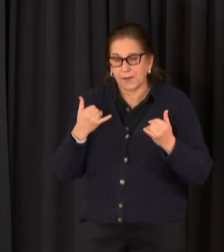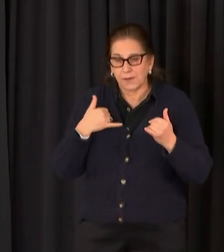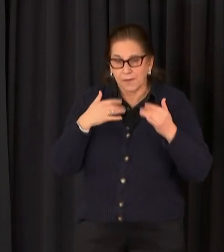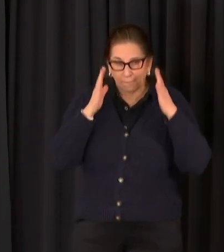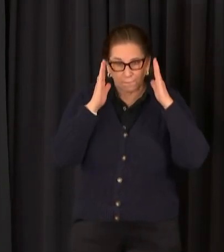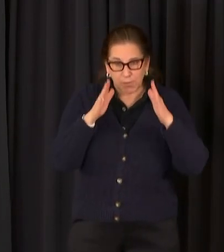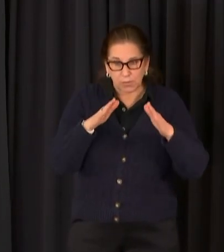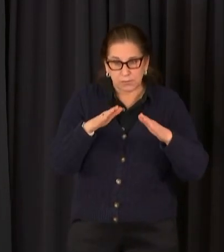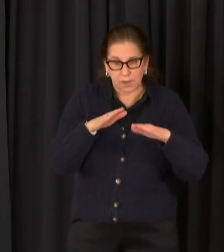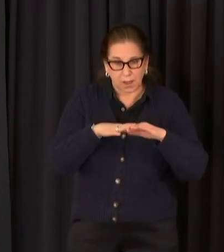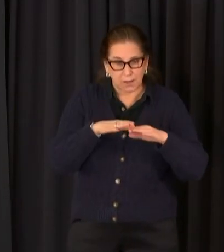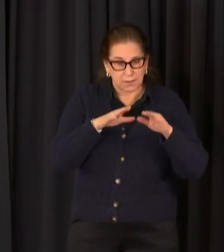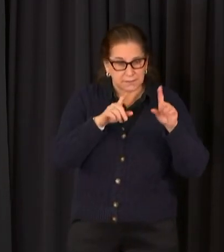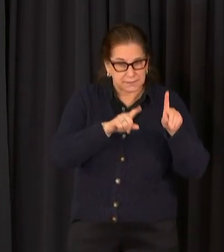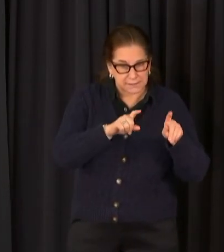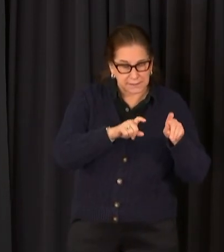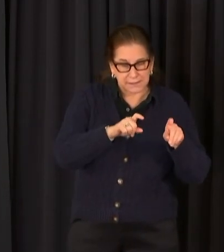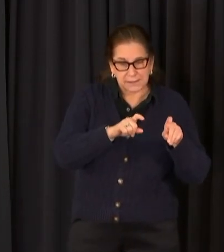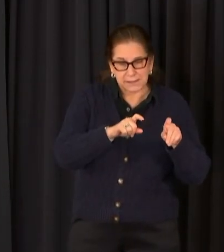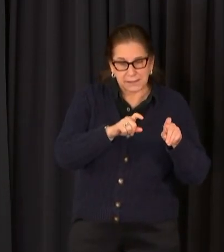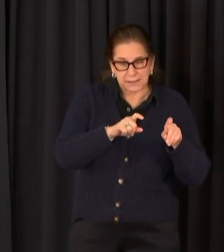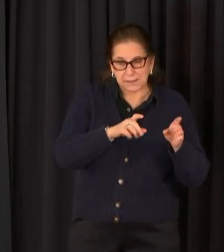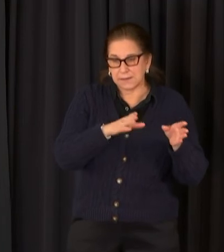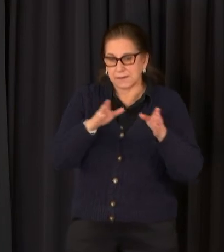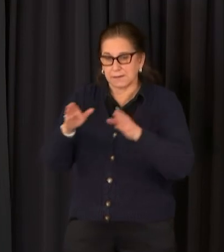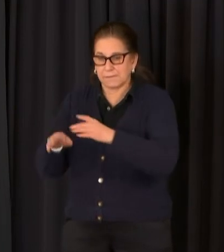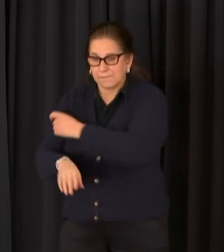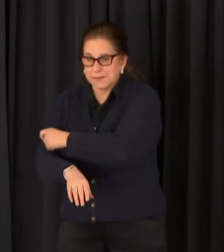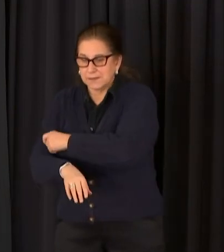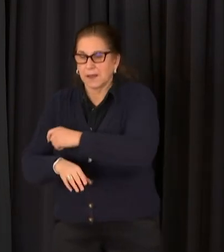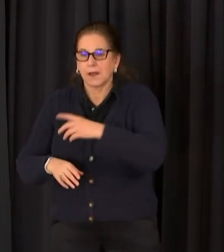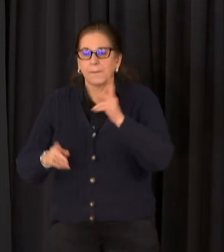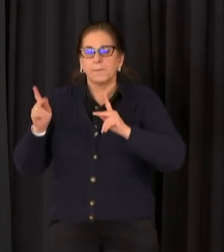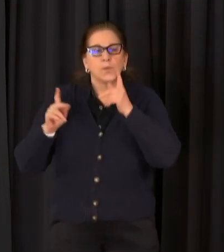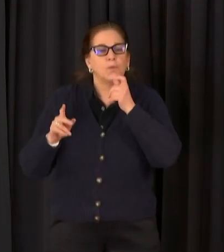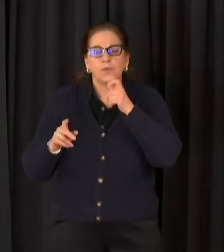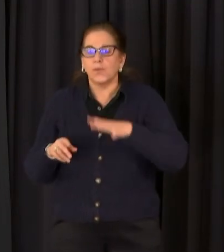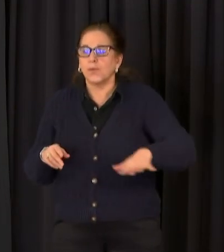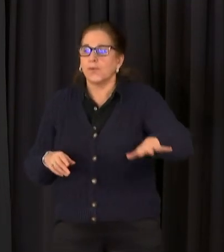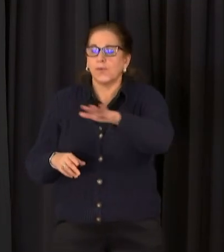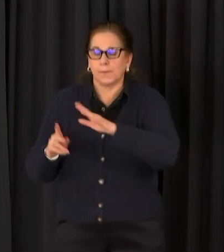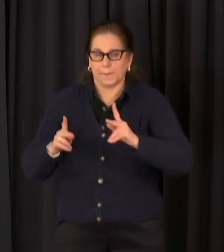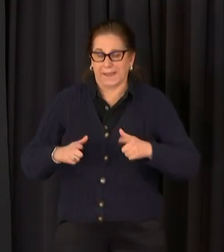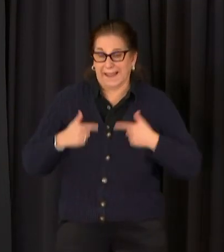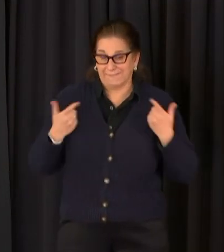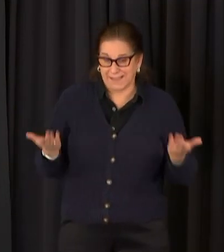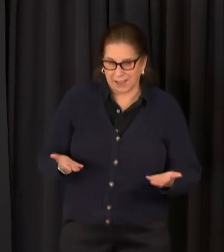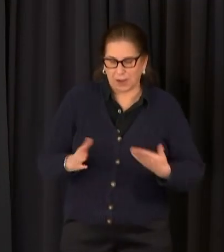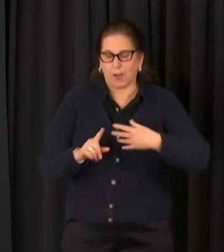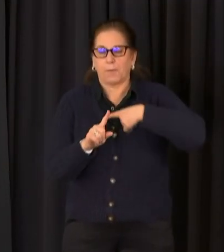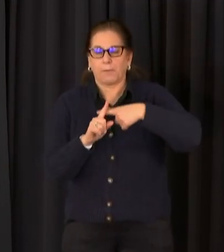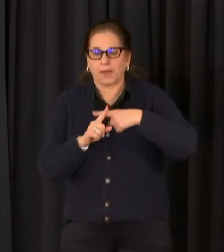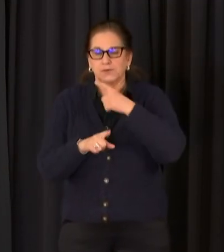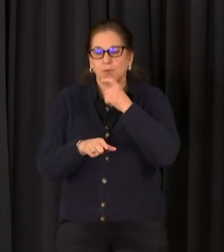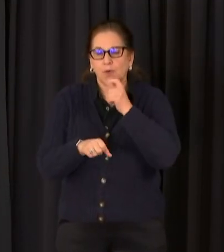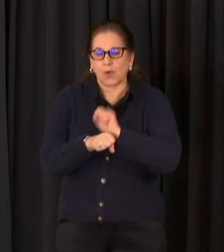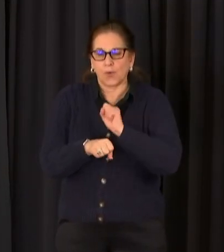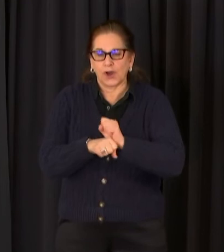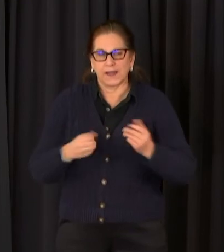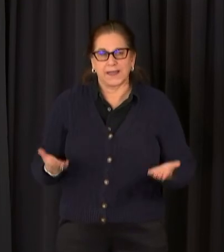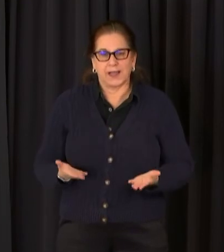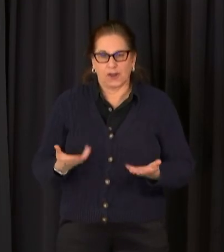our testing strategy did, on everyone who lives in DC and works in DC. So when we've delivered doses,